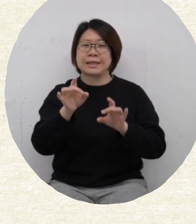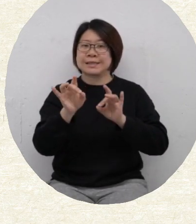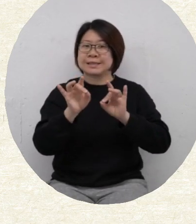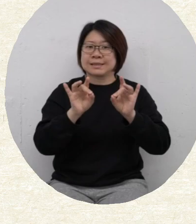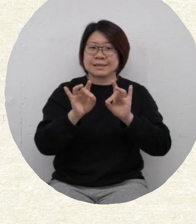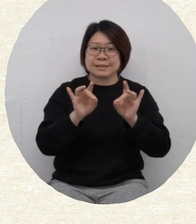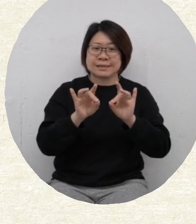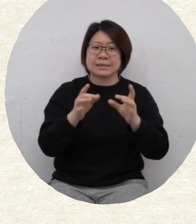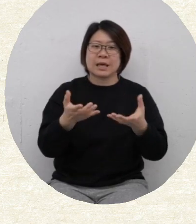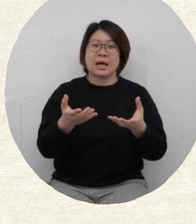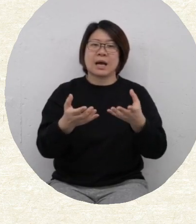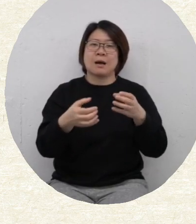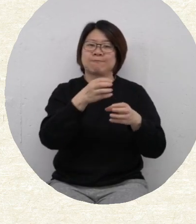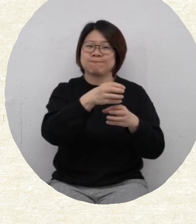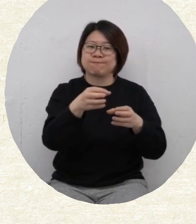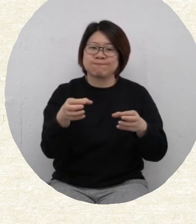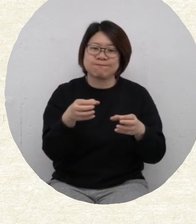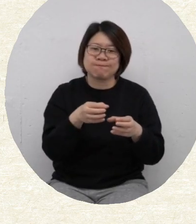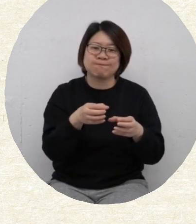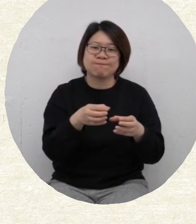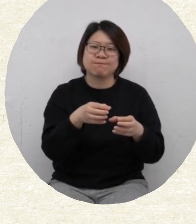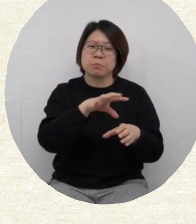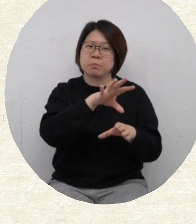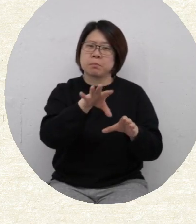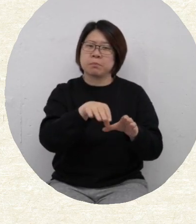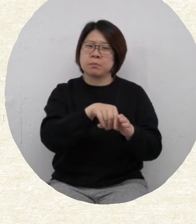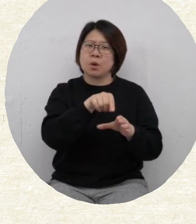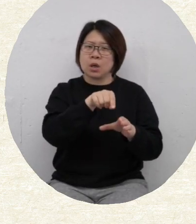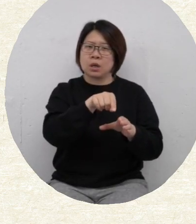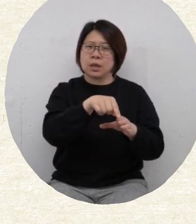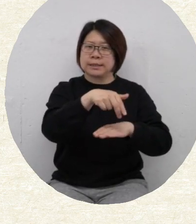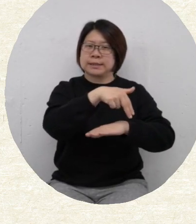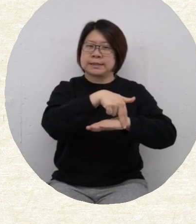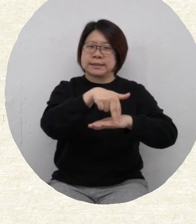disposable containers, and then later on when you do the